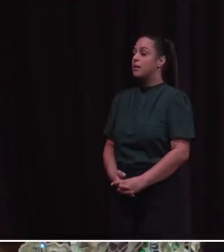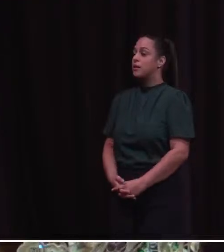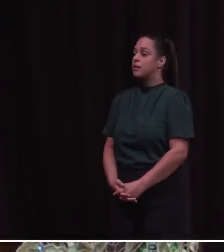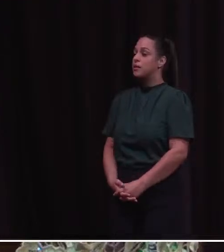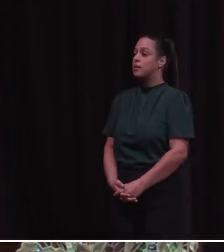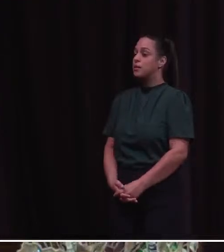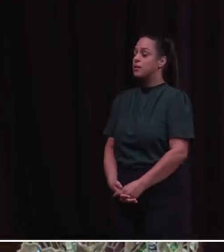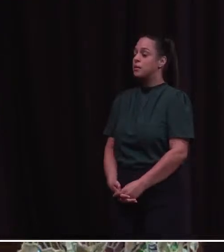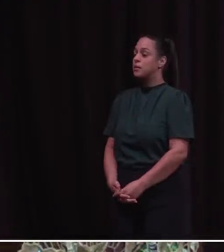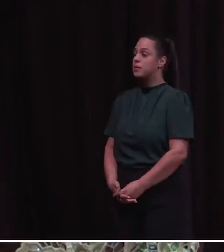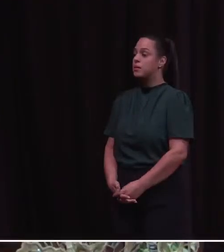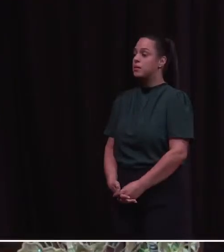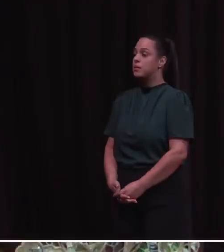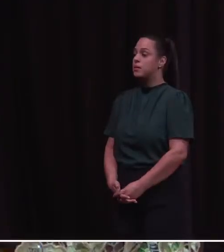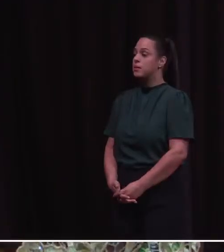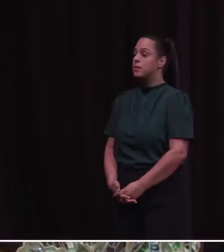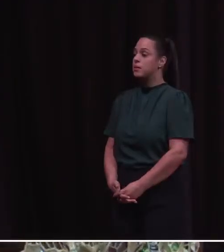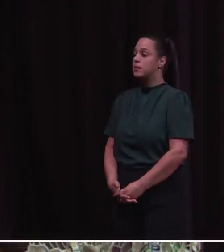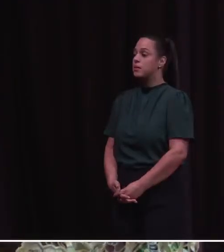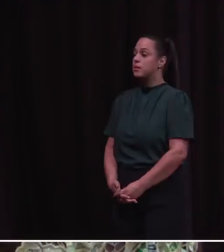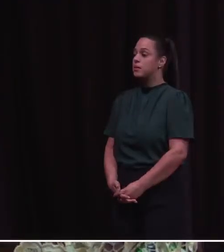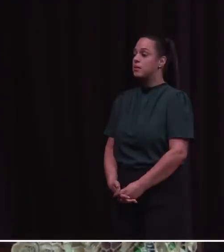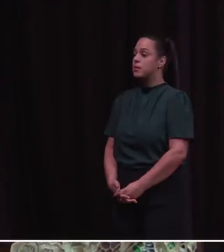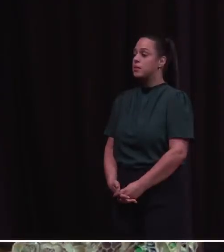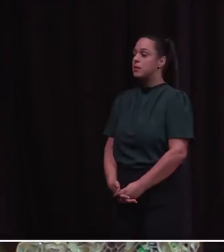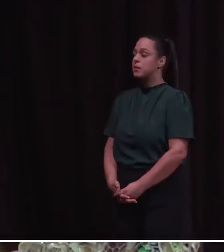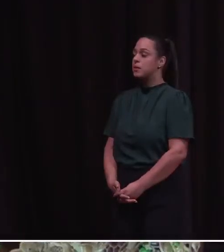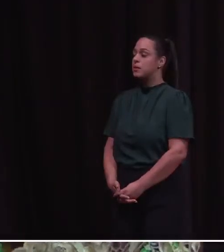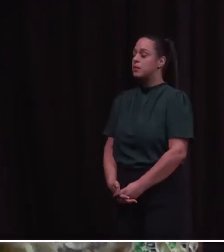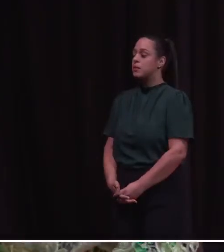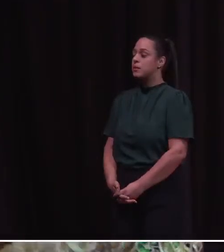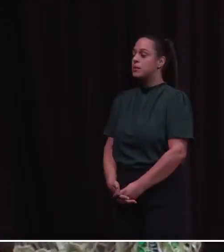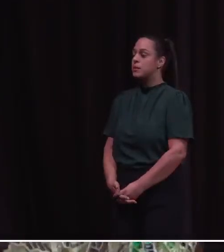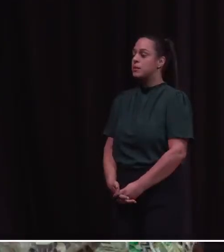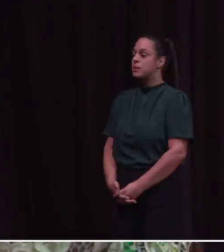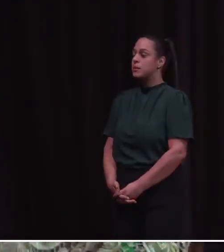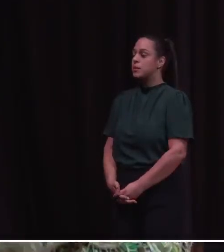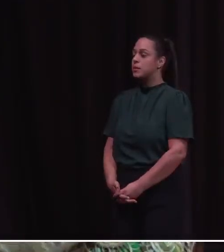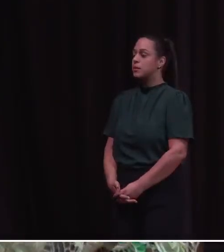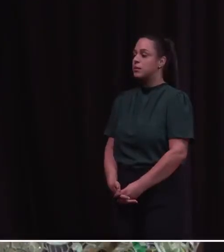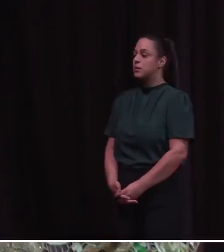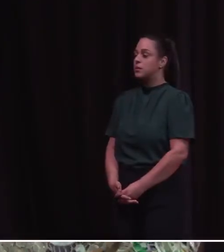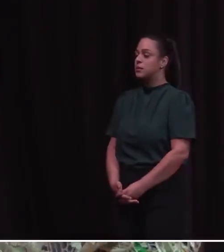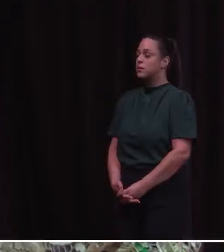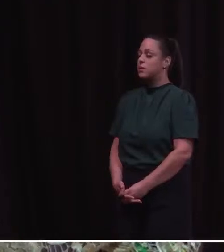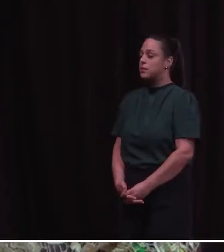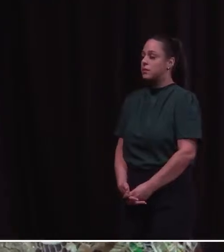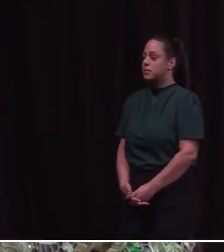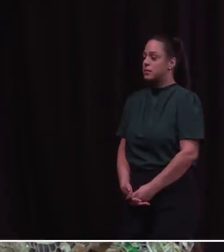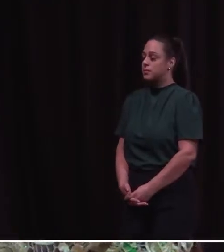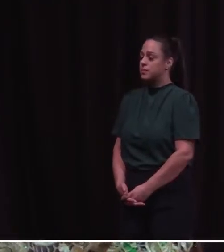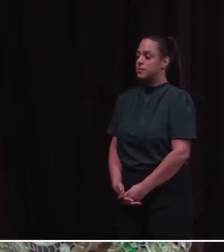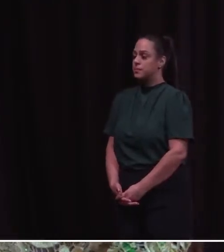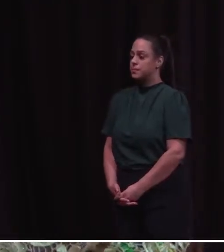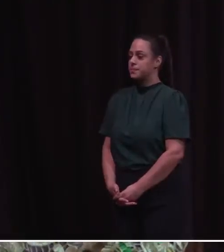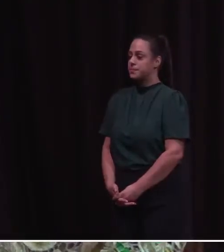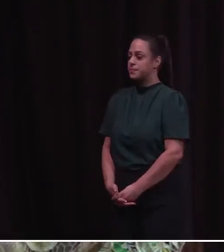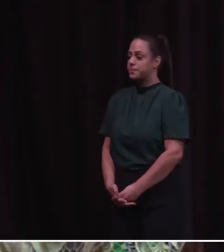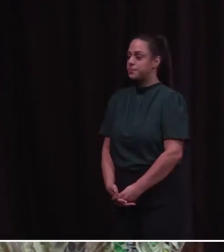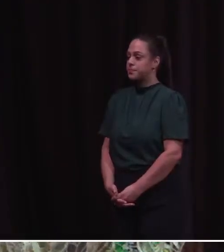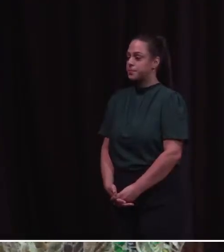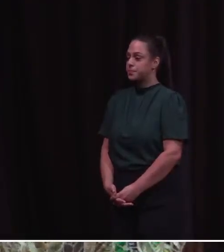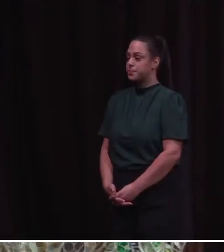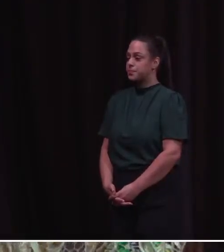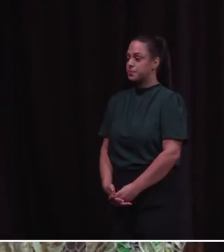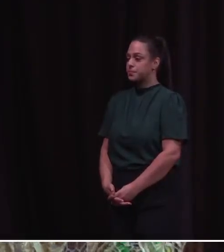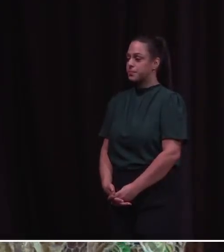How is the identity of the African women being shaped? Yes, of the Yeah. African woman, yes. being shaped and